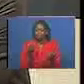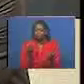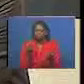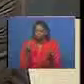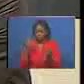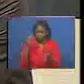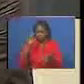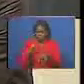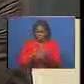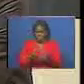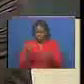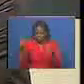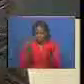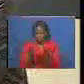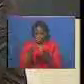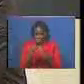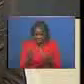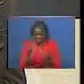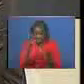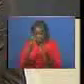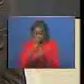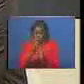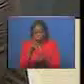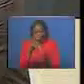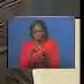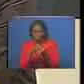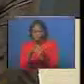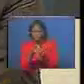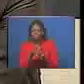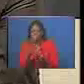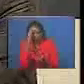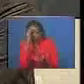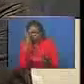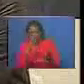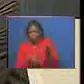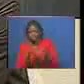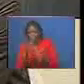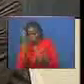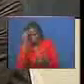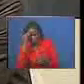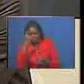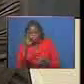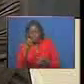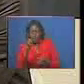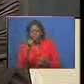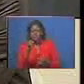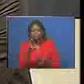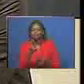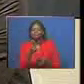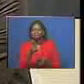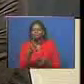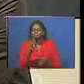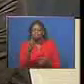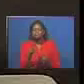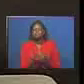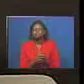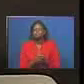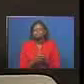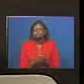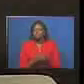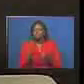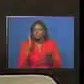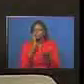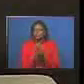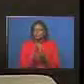are using the position that you hold and considering you are a student at the university basically